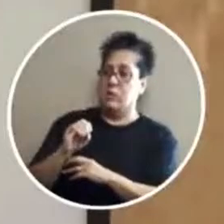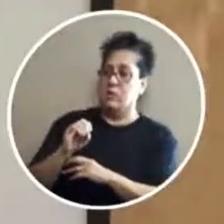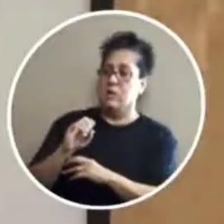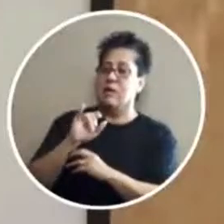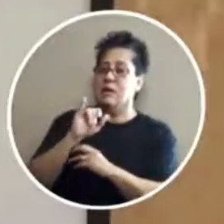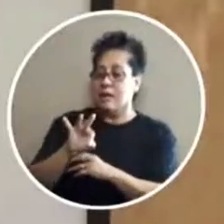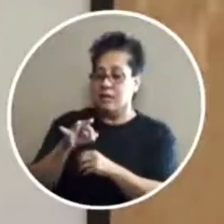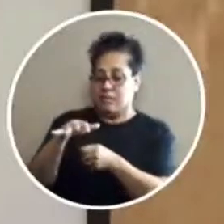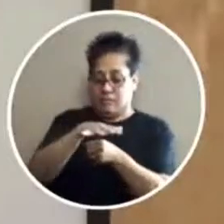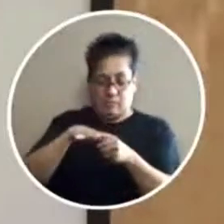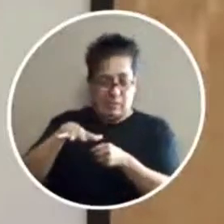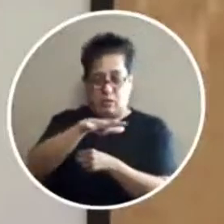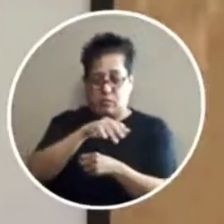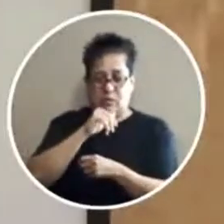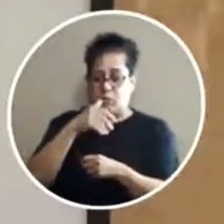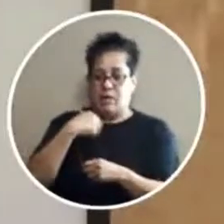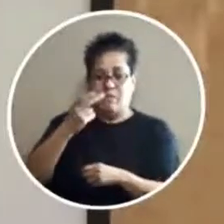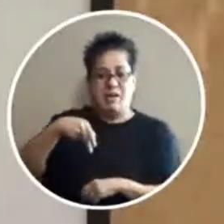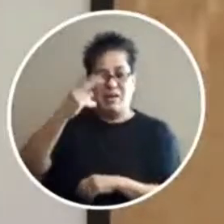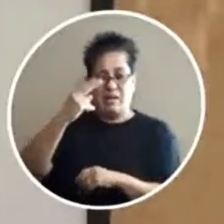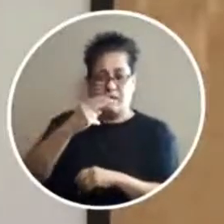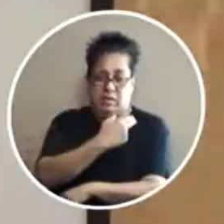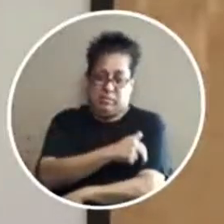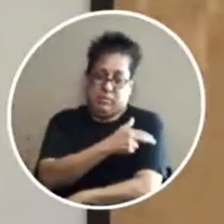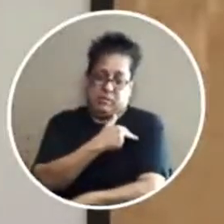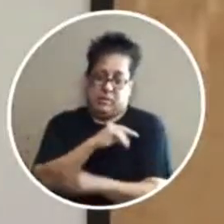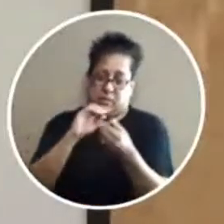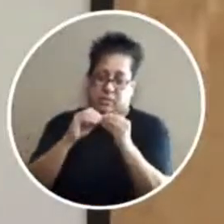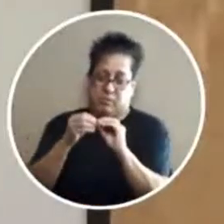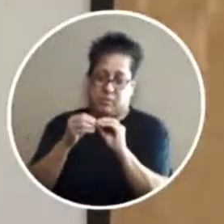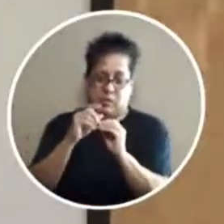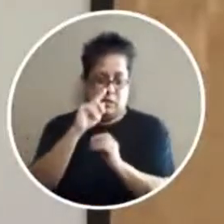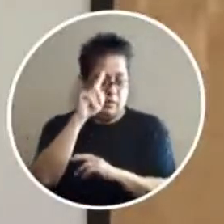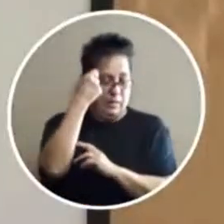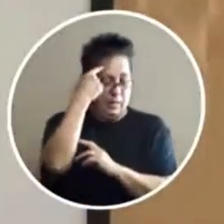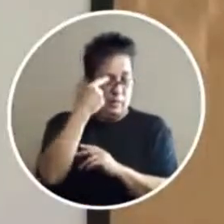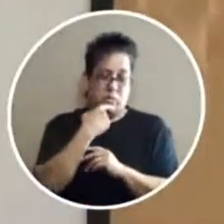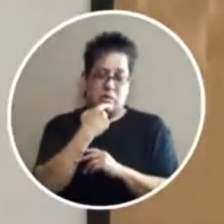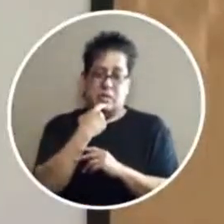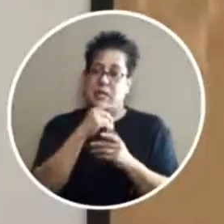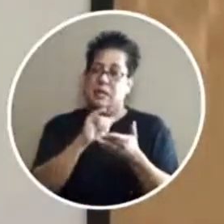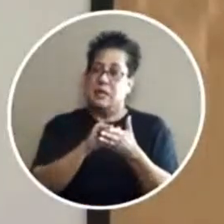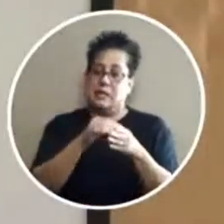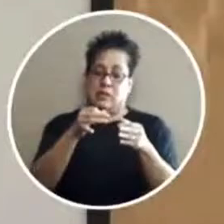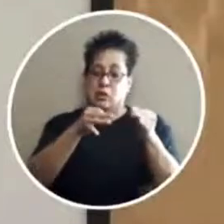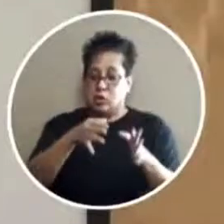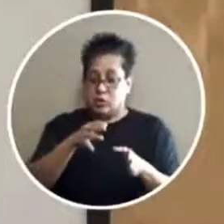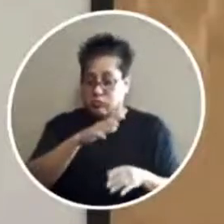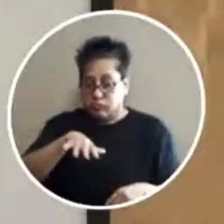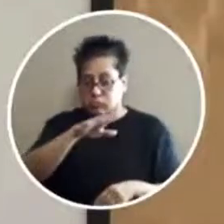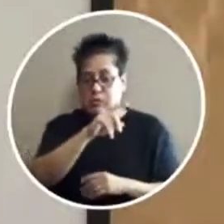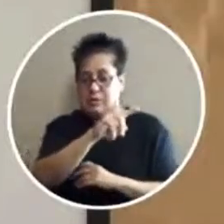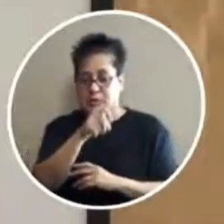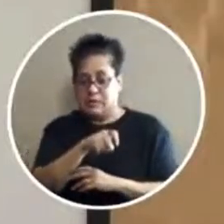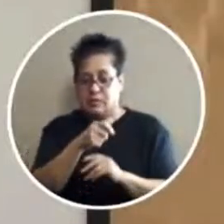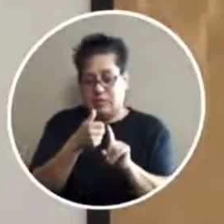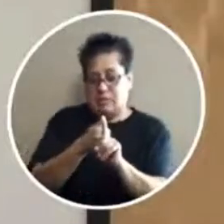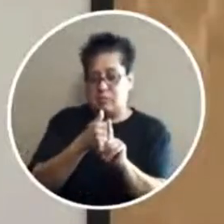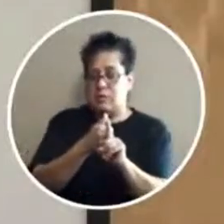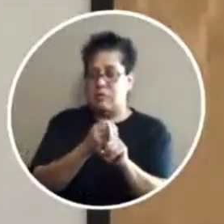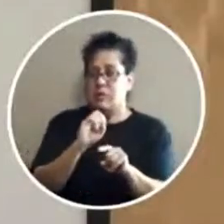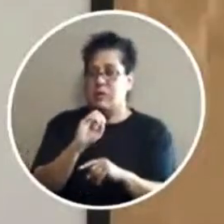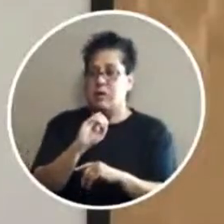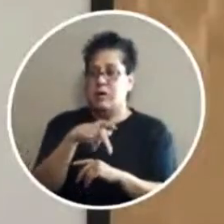if areas do not have high hospitalizations. The governor stated that county judges across Texas will have the option to opt